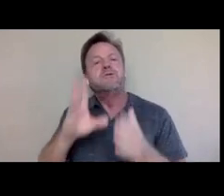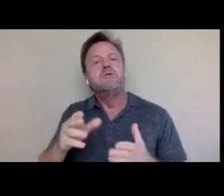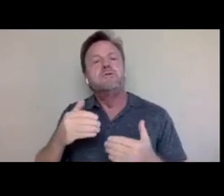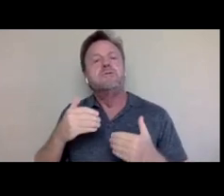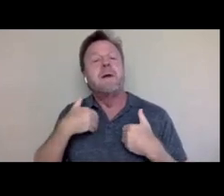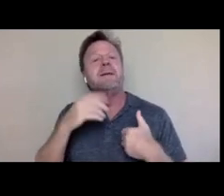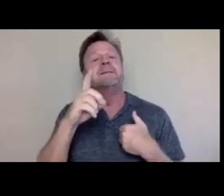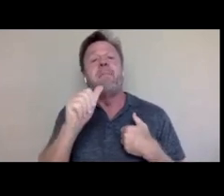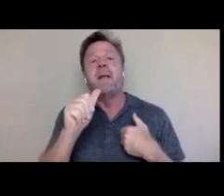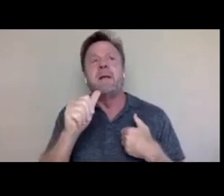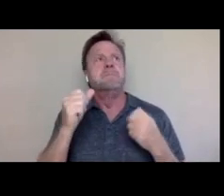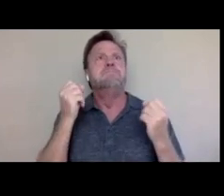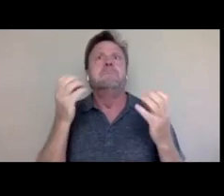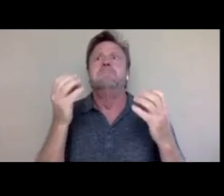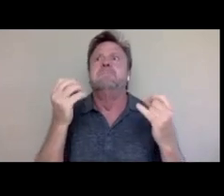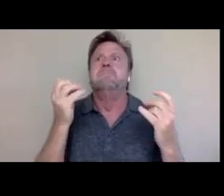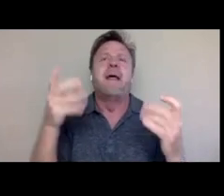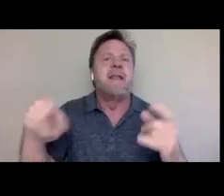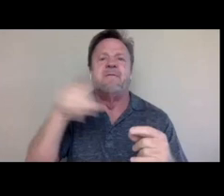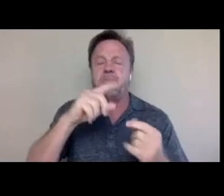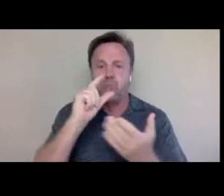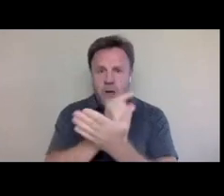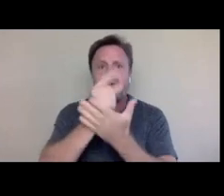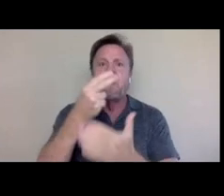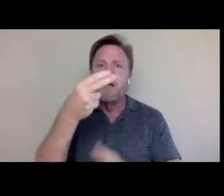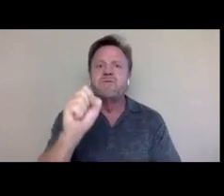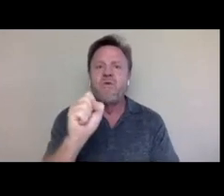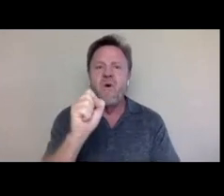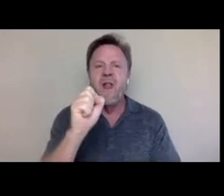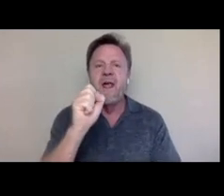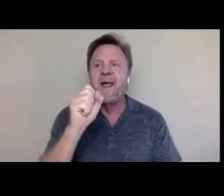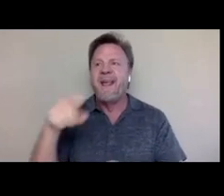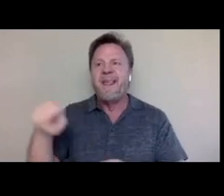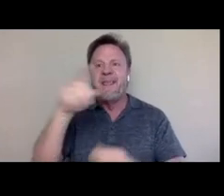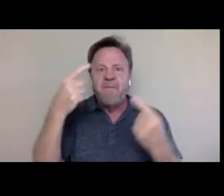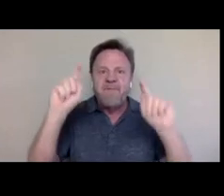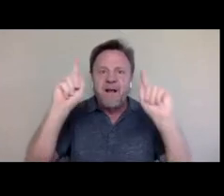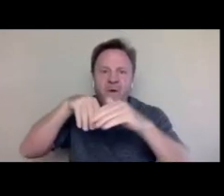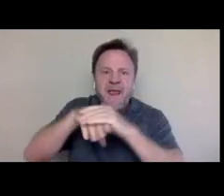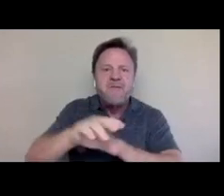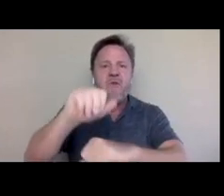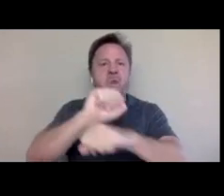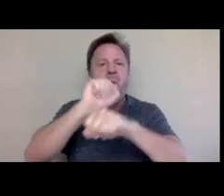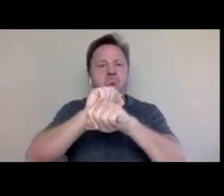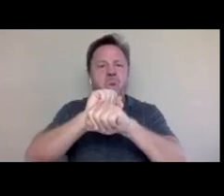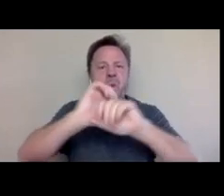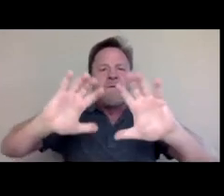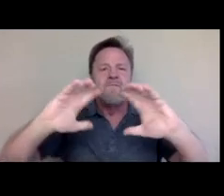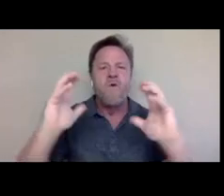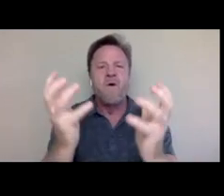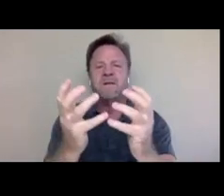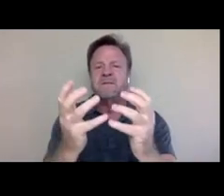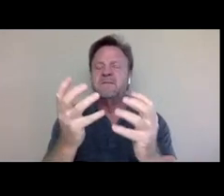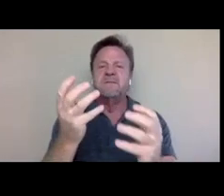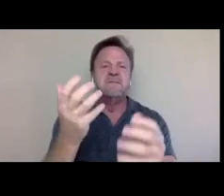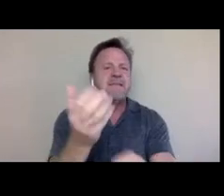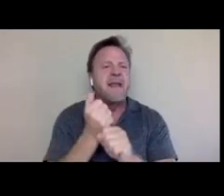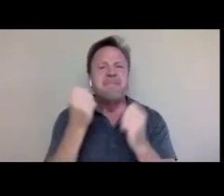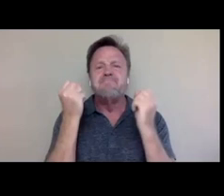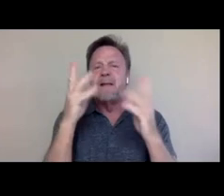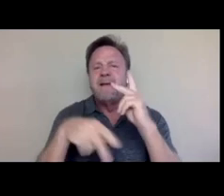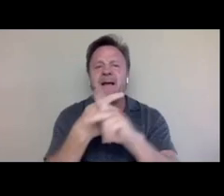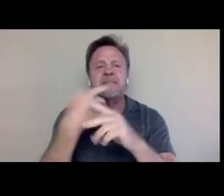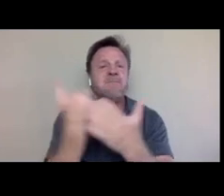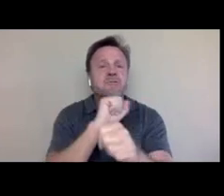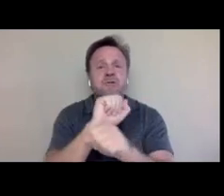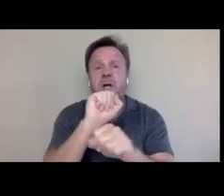numbers were graduating from high school. They were going into the workforce and many types of new jobs. State